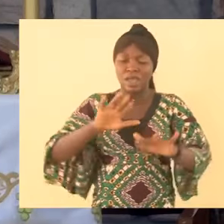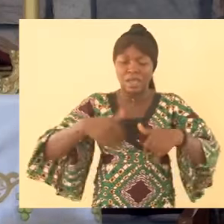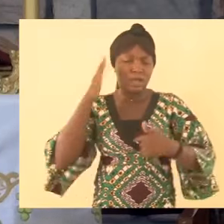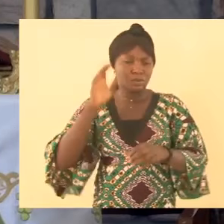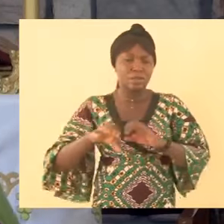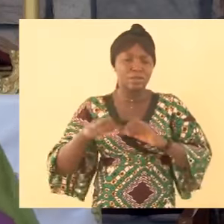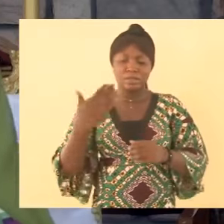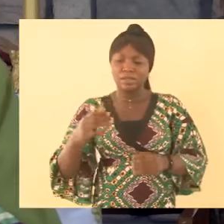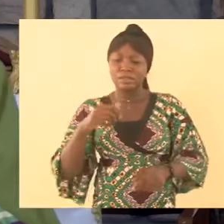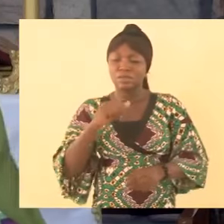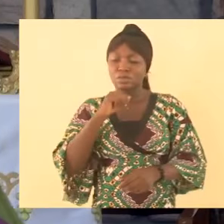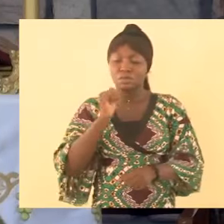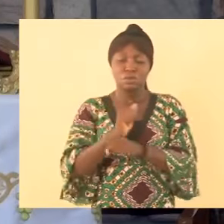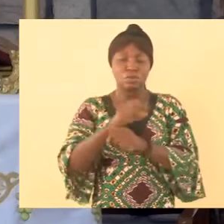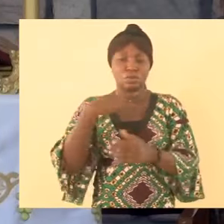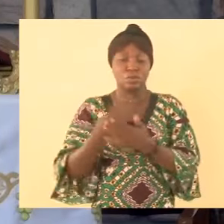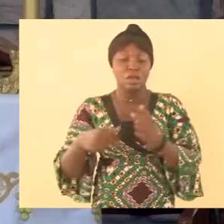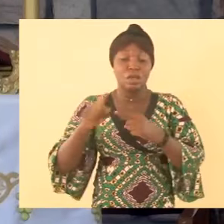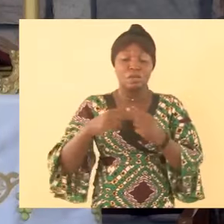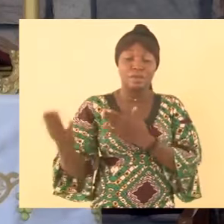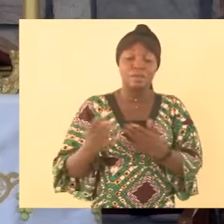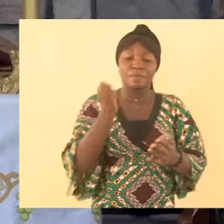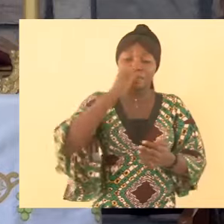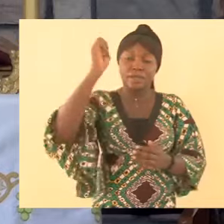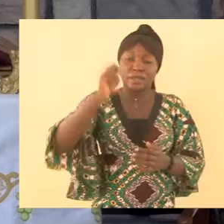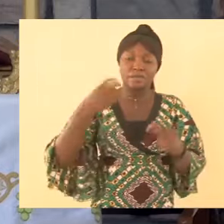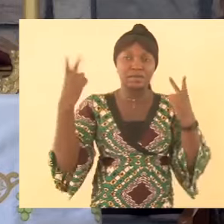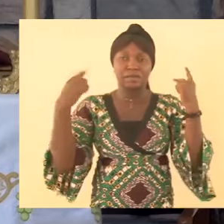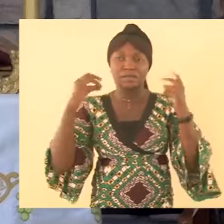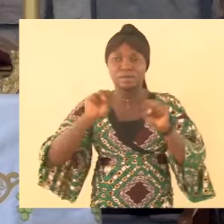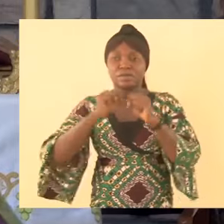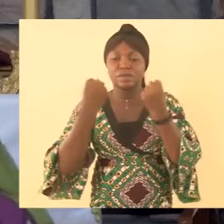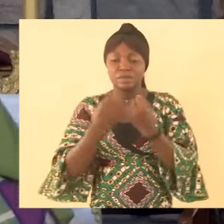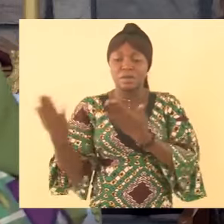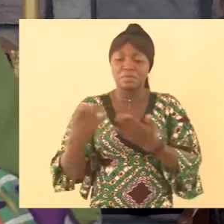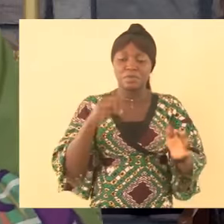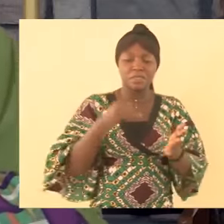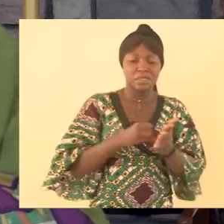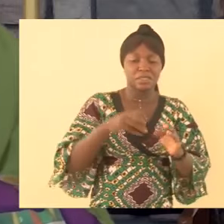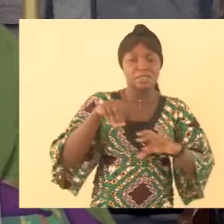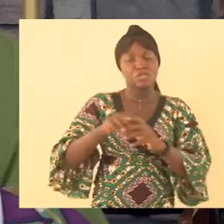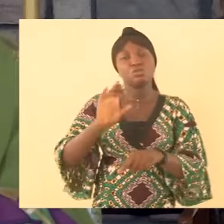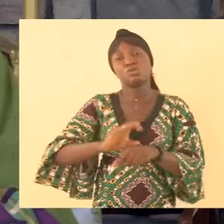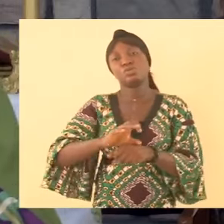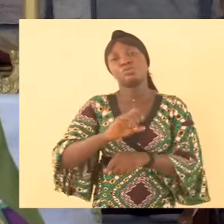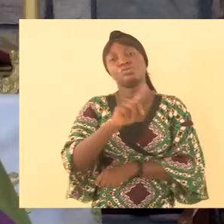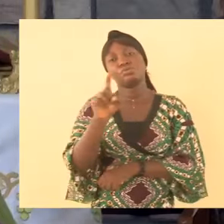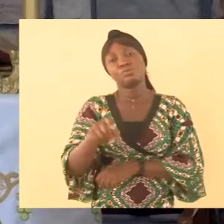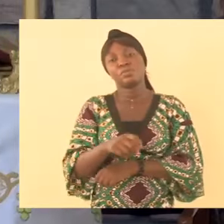things work well when you are bringing the evils of society, the vanity of society, you are bringing it into the church?